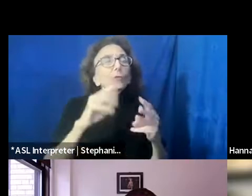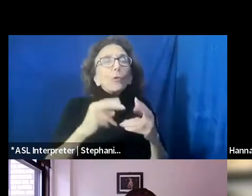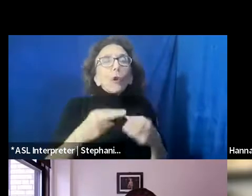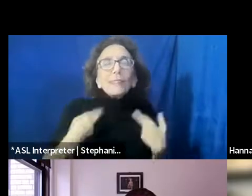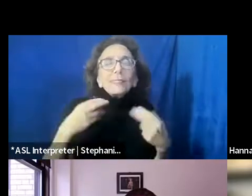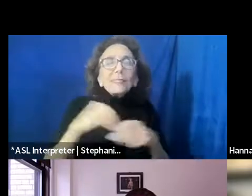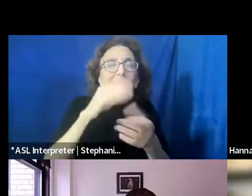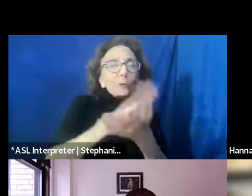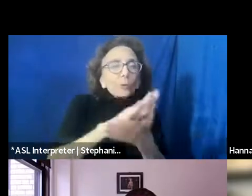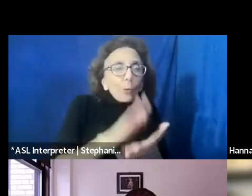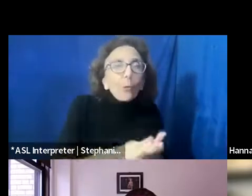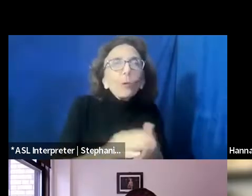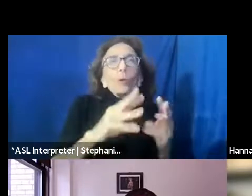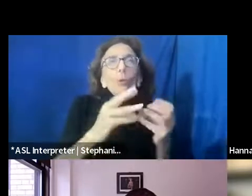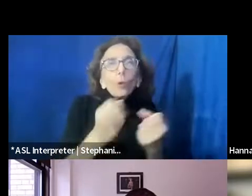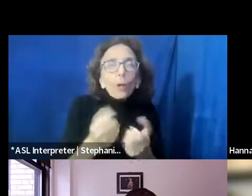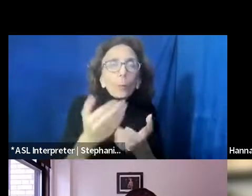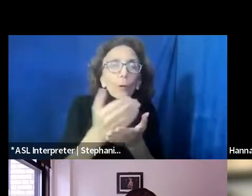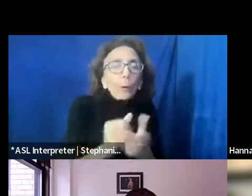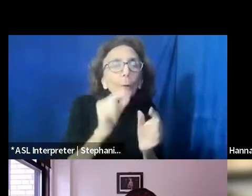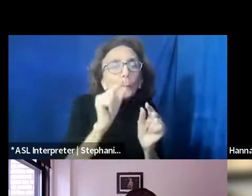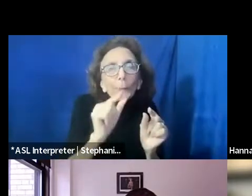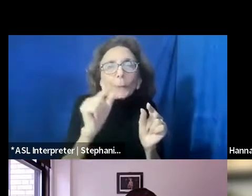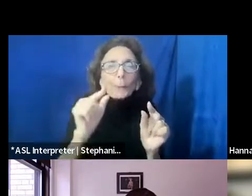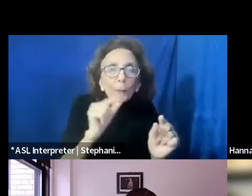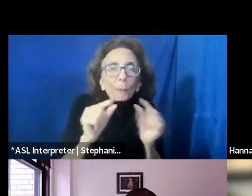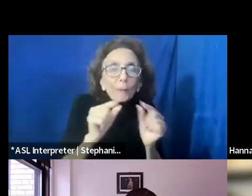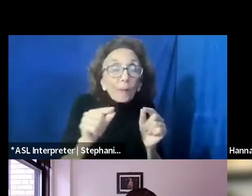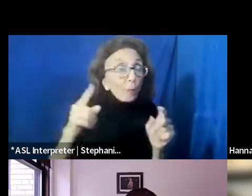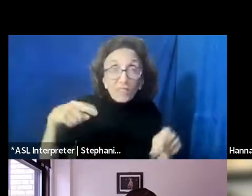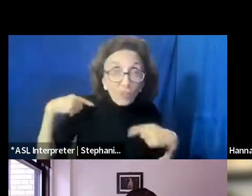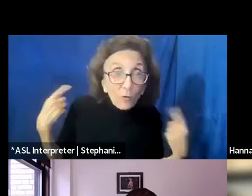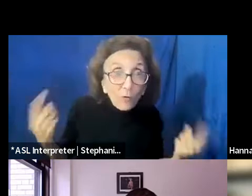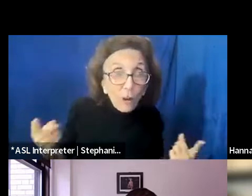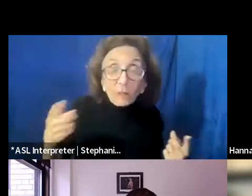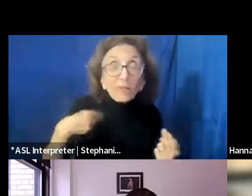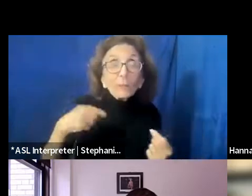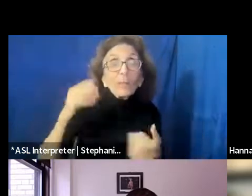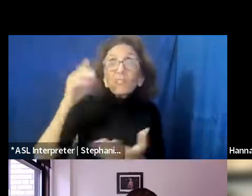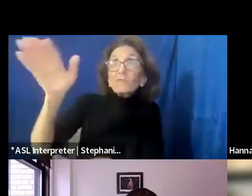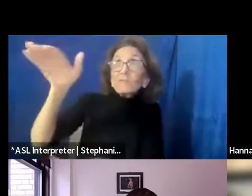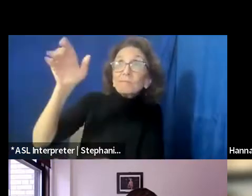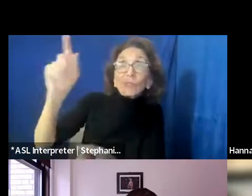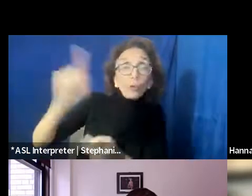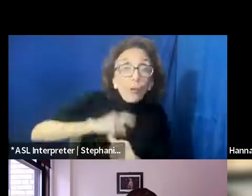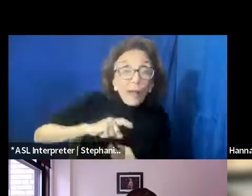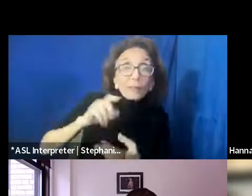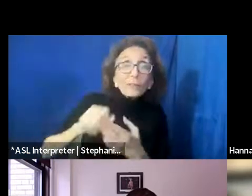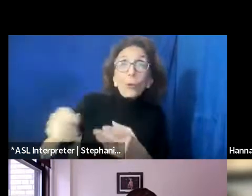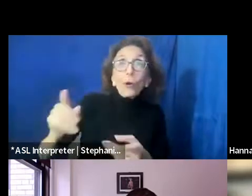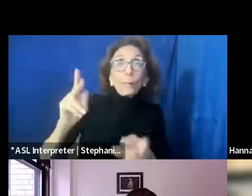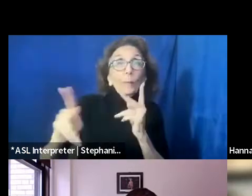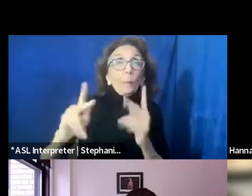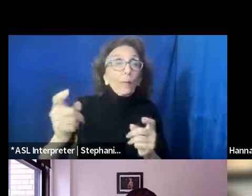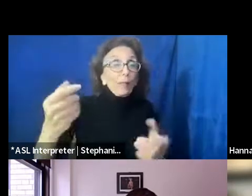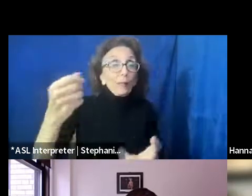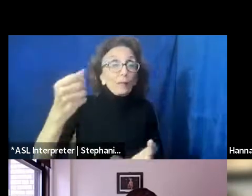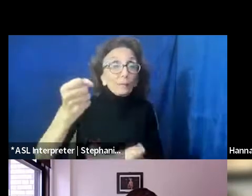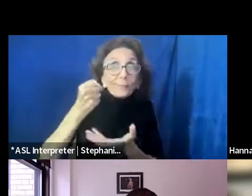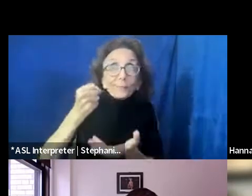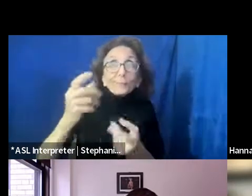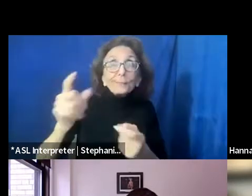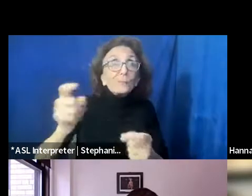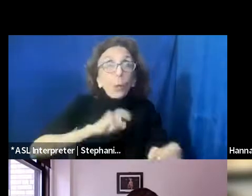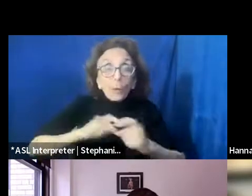brings in a little bit, but it's been almost entirely grants and donations. And we are thinking about like how